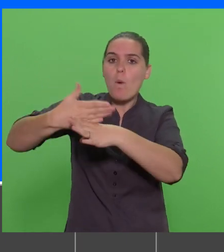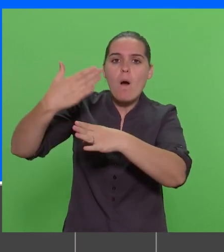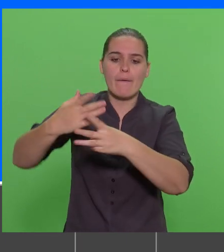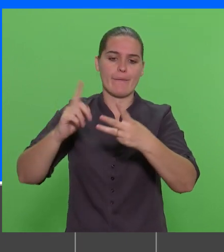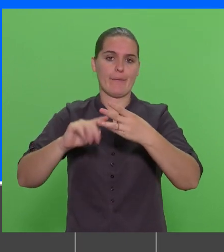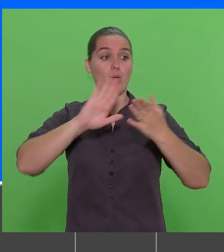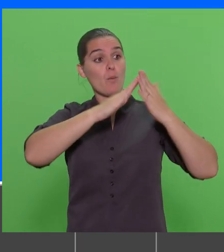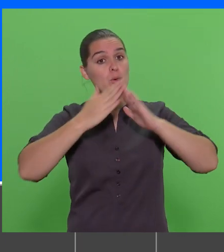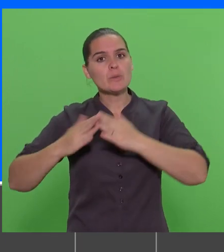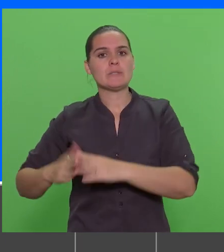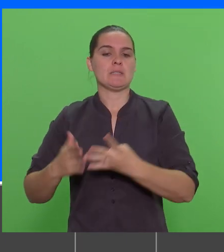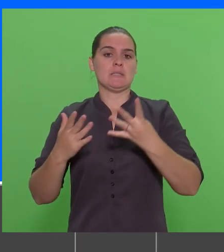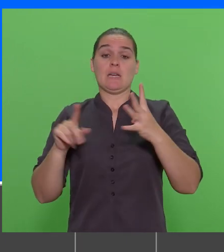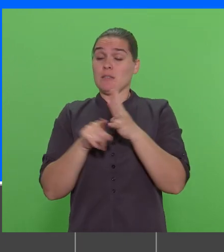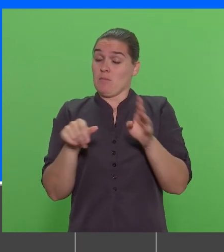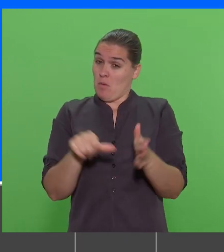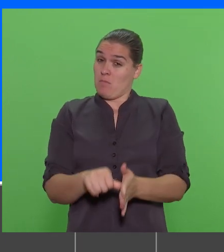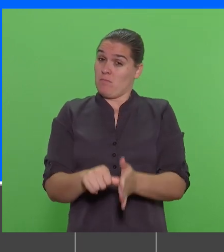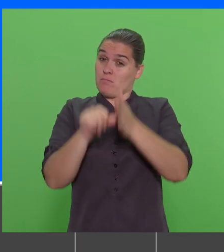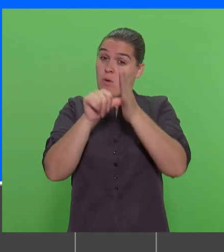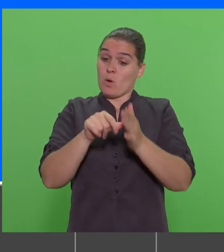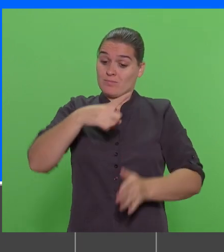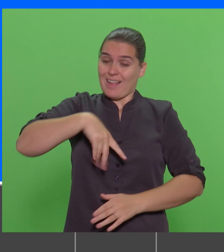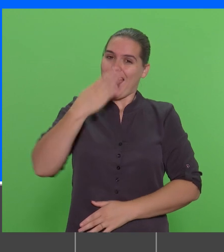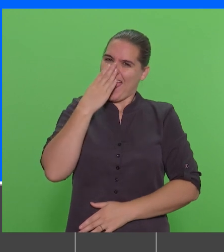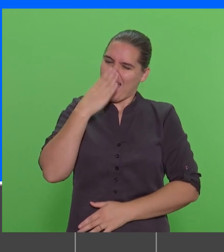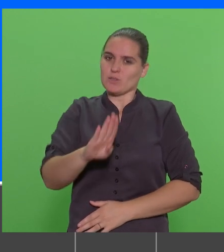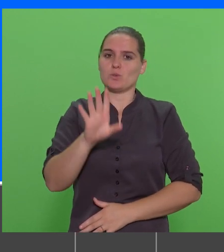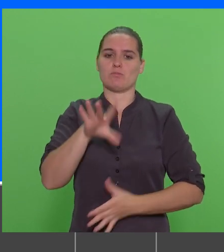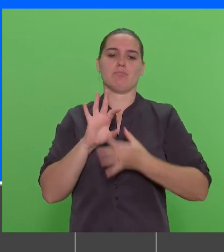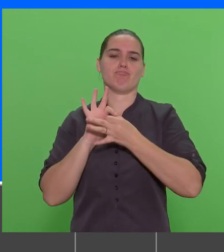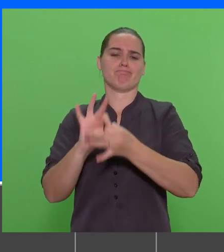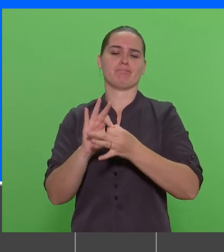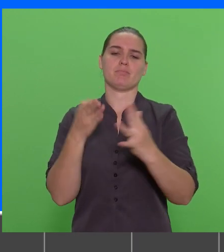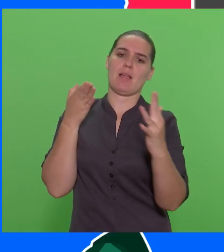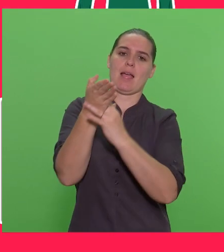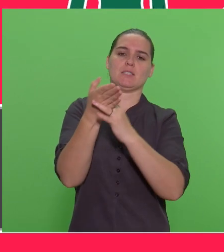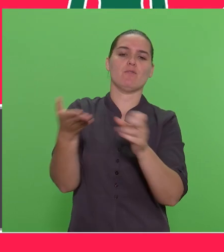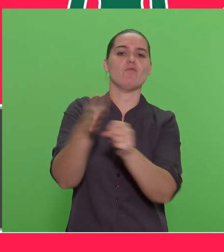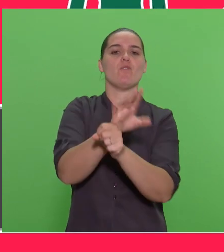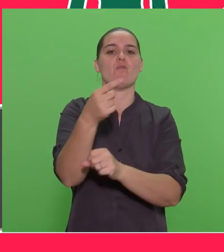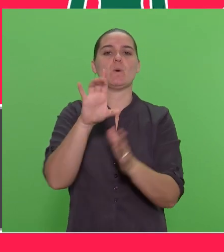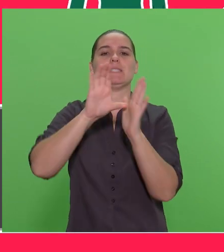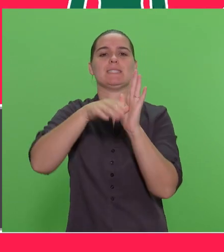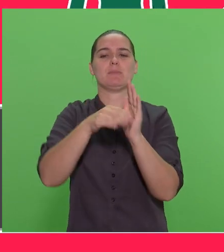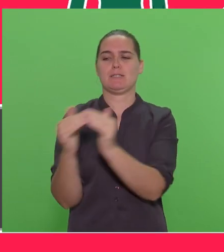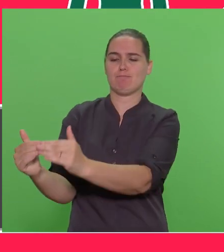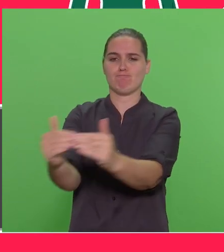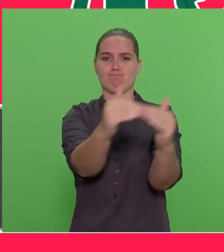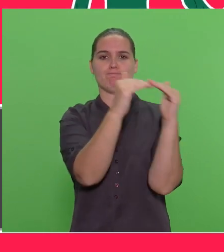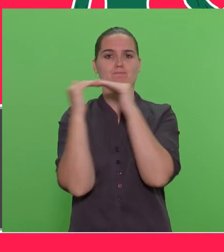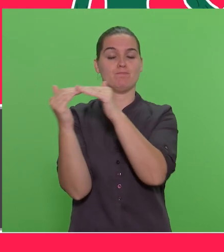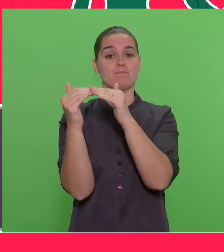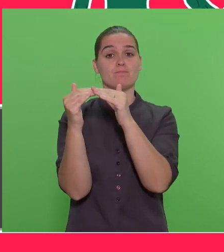workplaces, communities, and perhaps most importantly, our own attitudes ensure that everyone can access opportunities